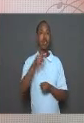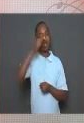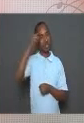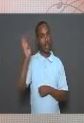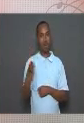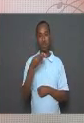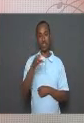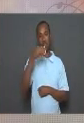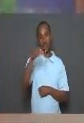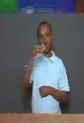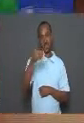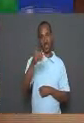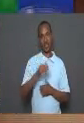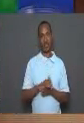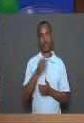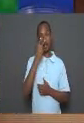charcoal solution.